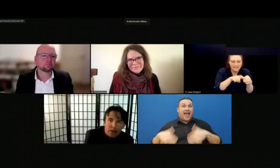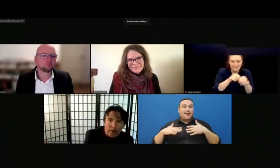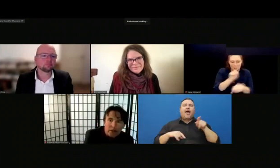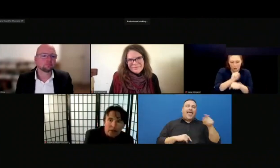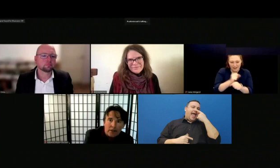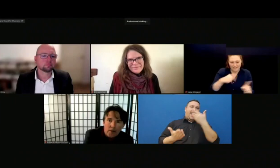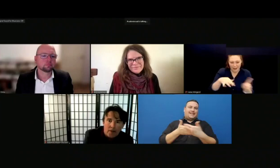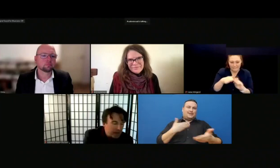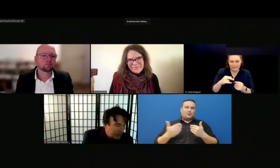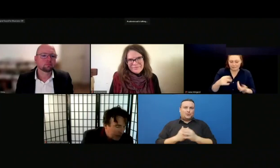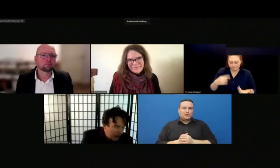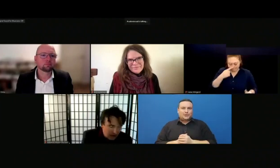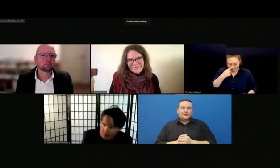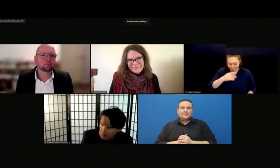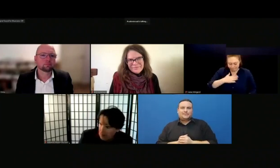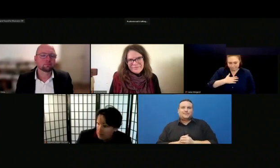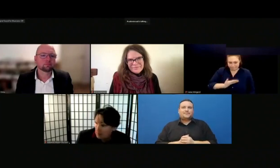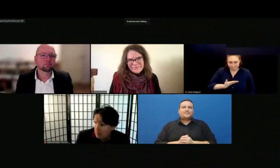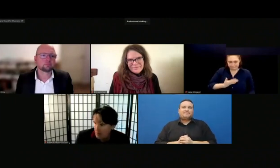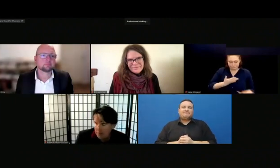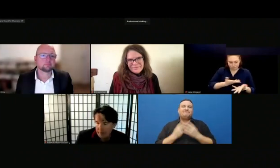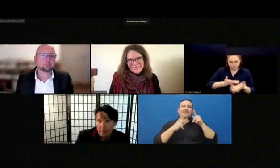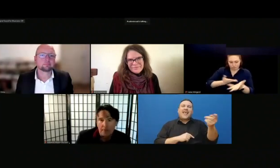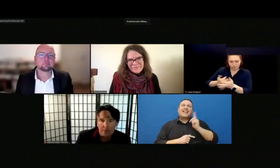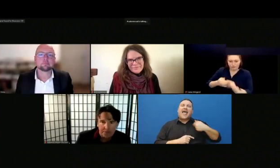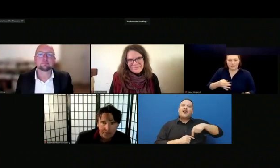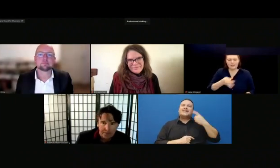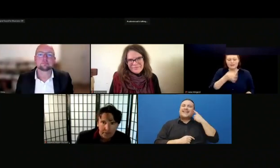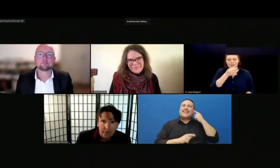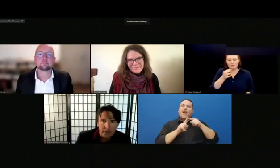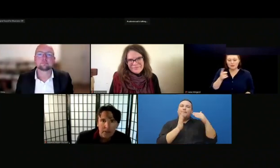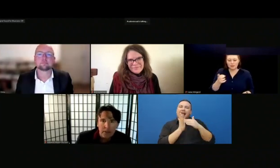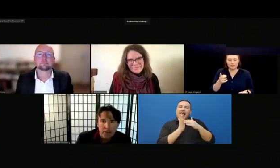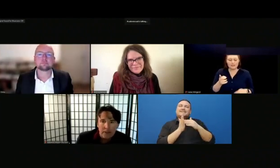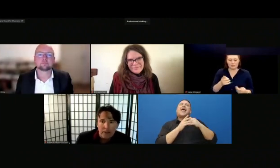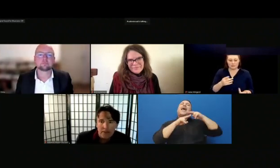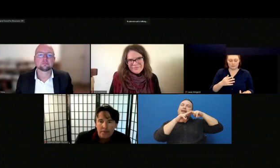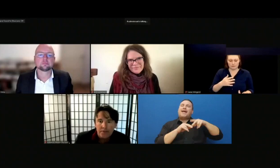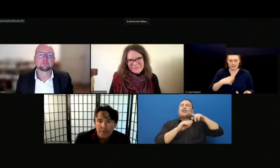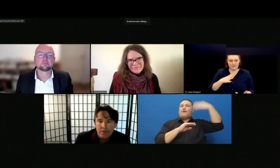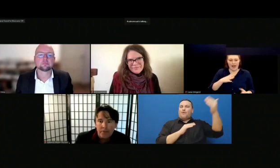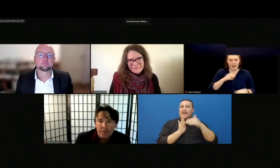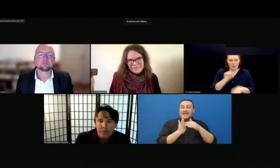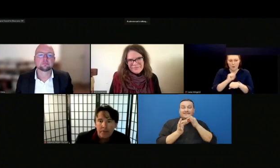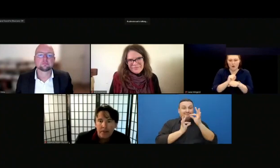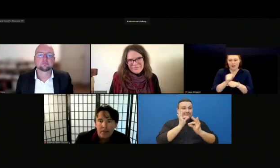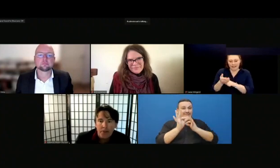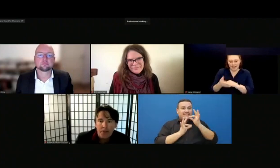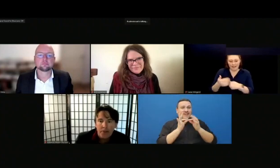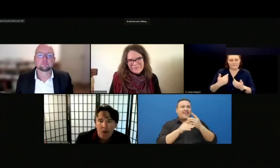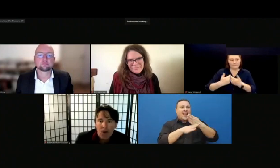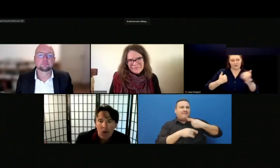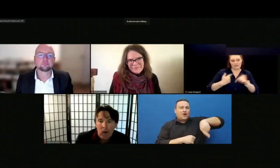very soon she managed to be at home while far from home. This meant that sharing